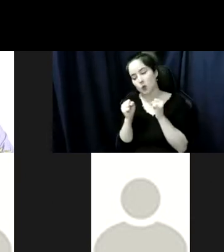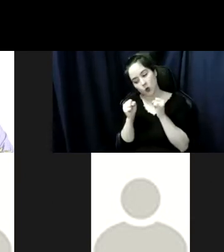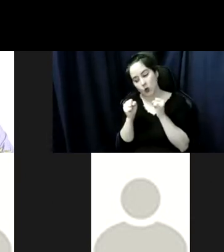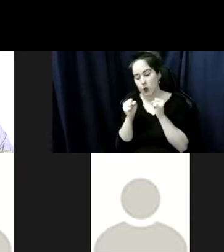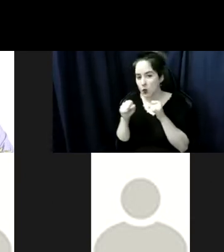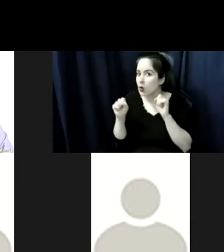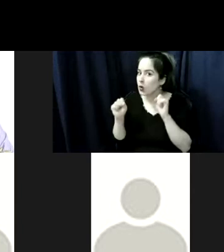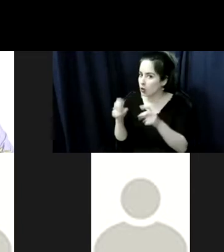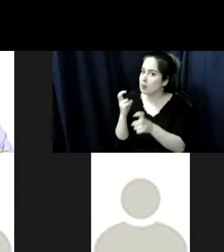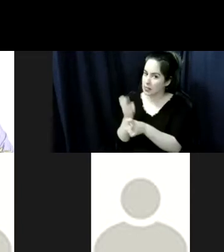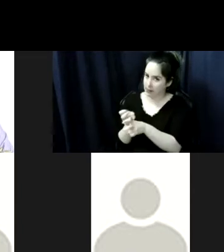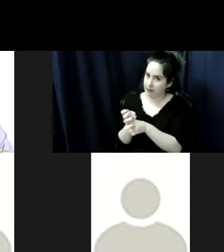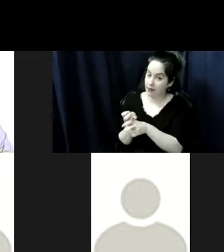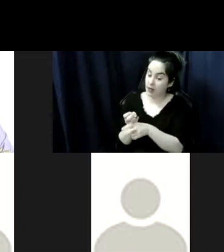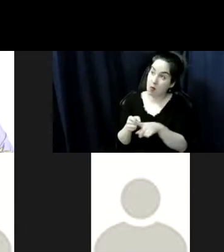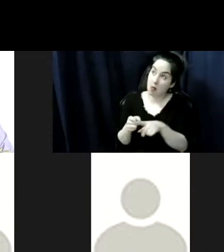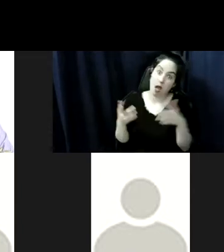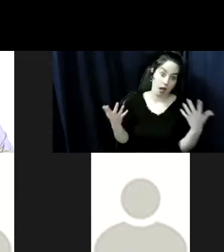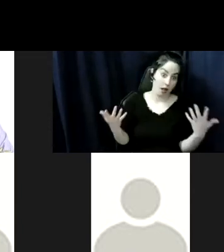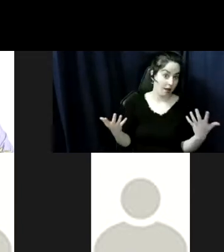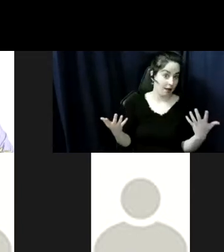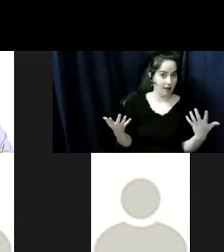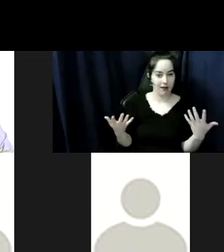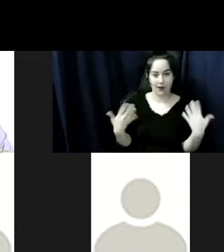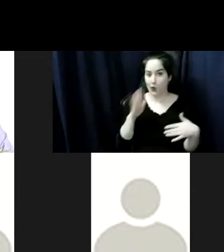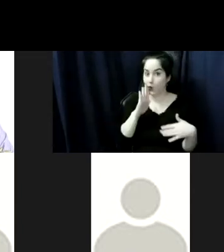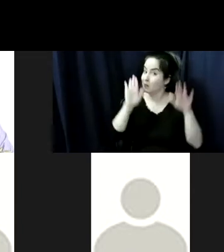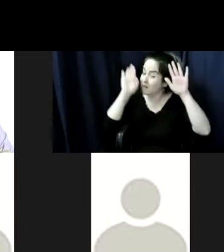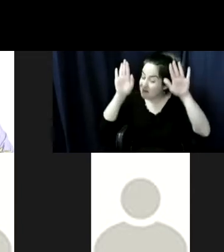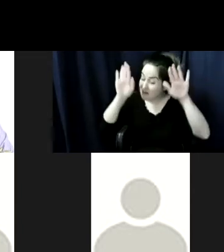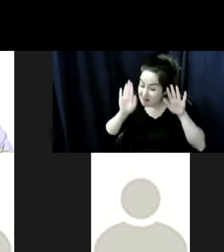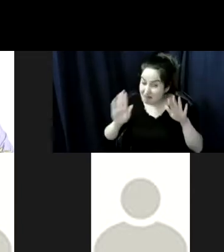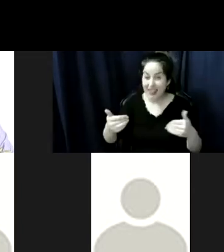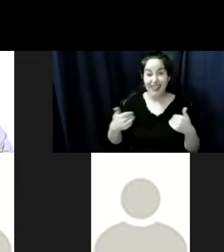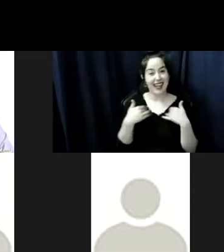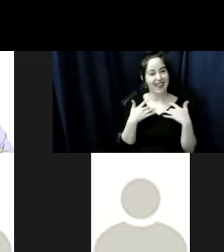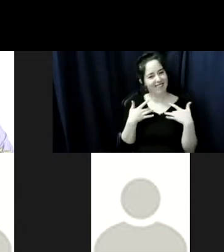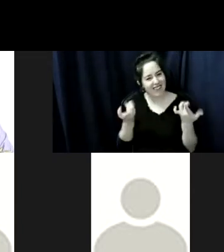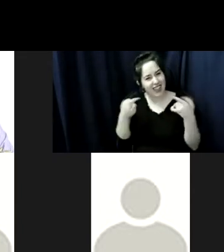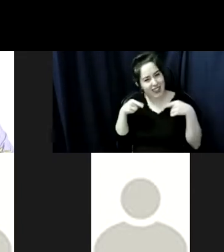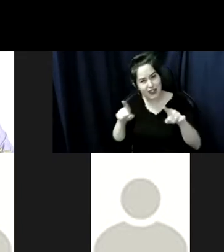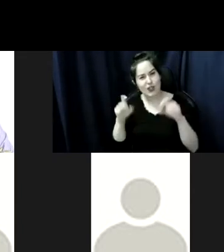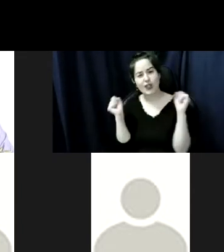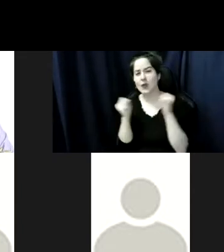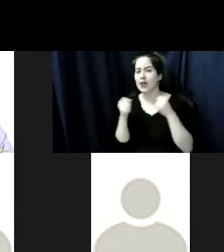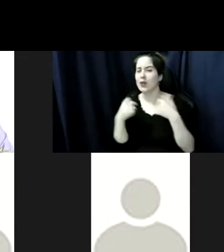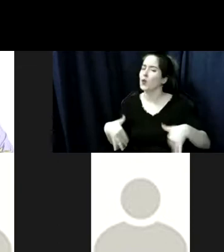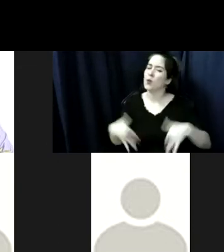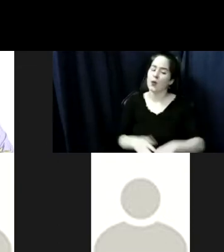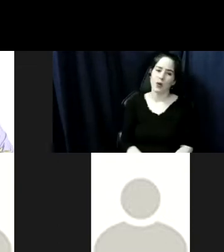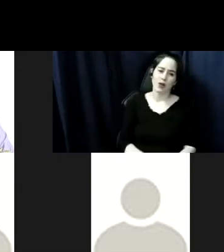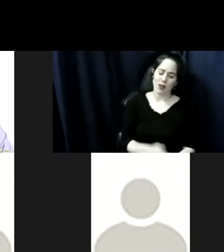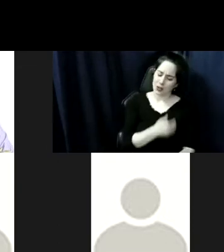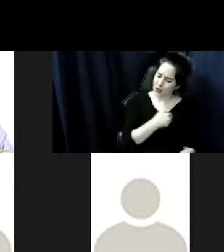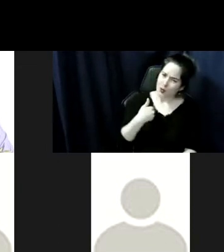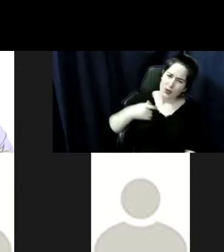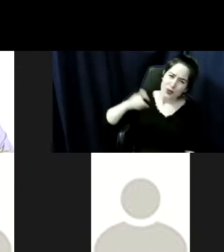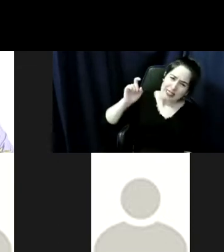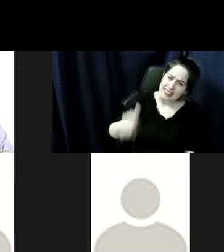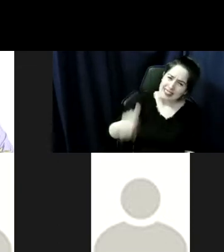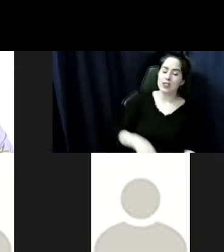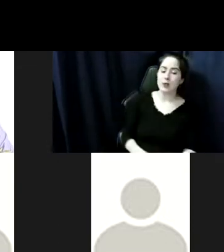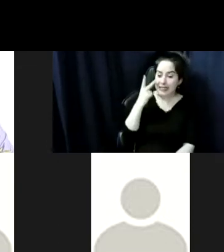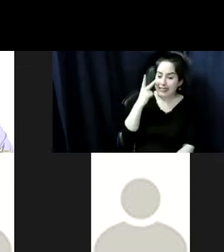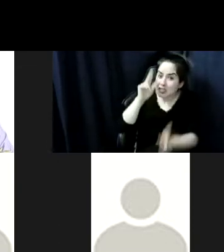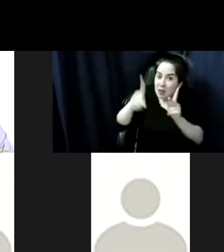so amazing if some of you would do some winter programming, because the city needs it so badly. Our parks have to be 4 seasons.